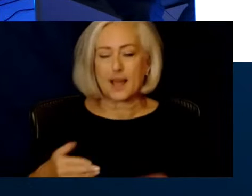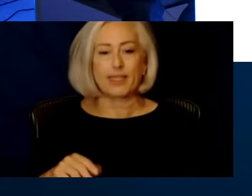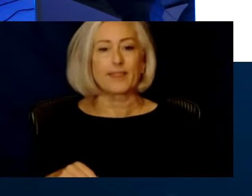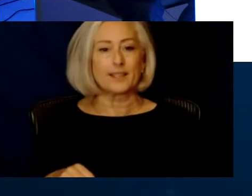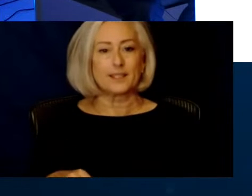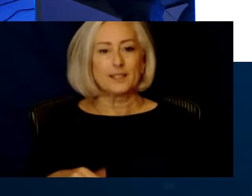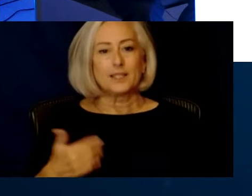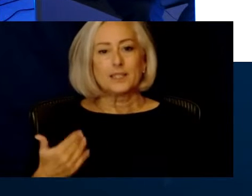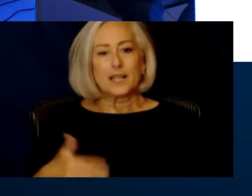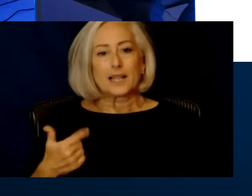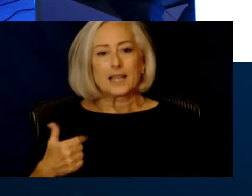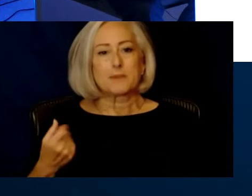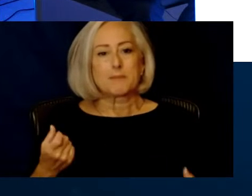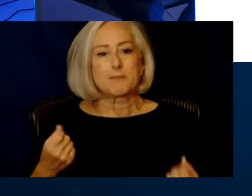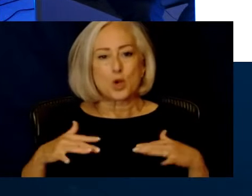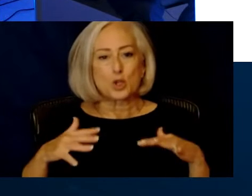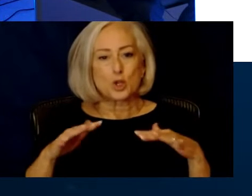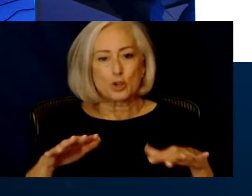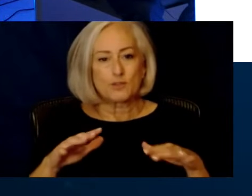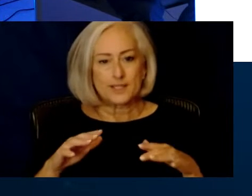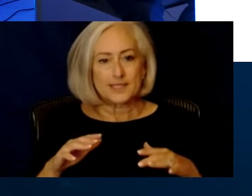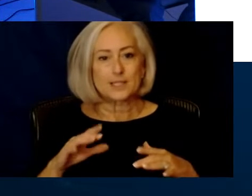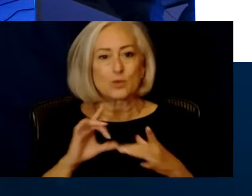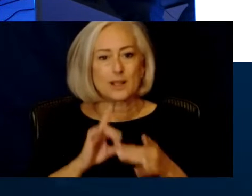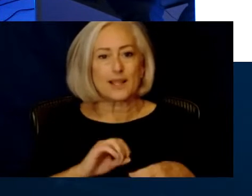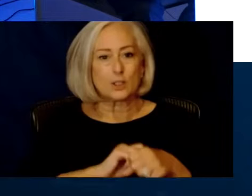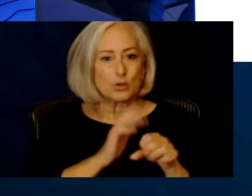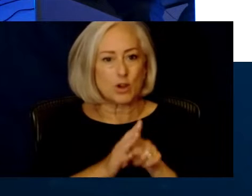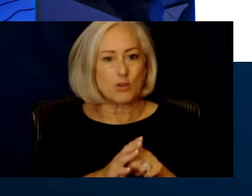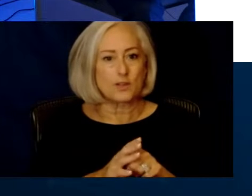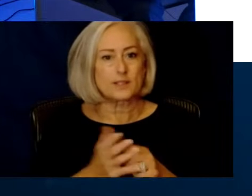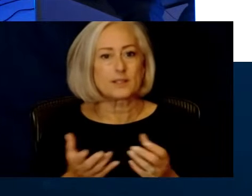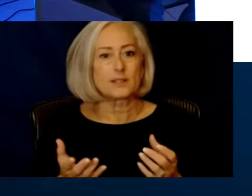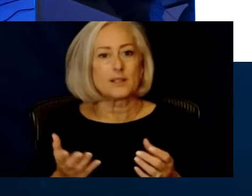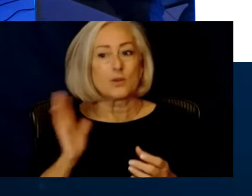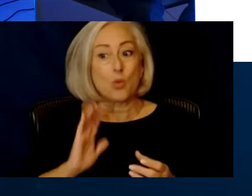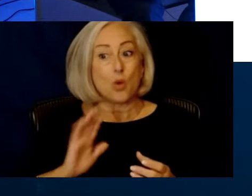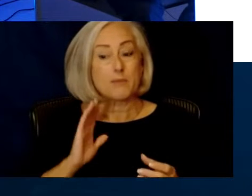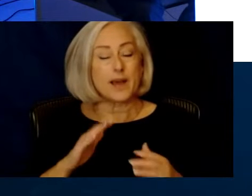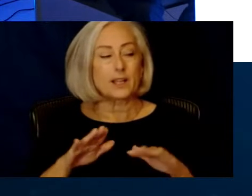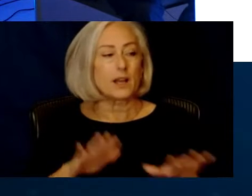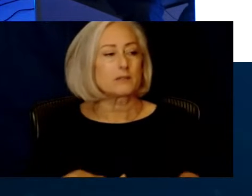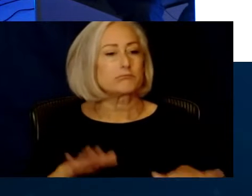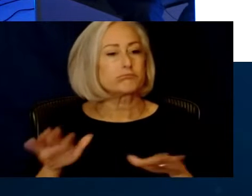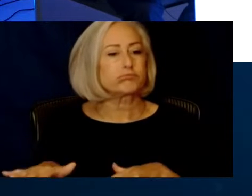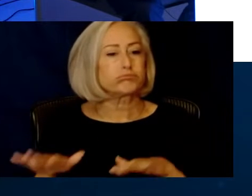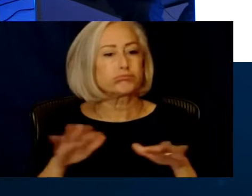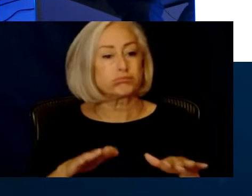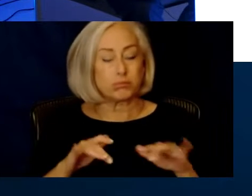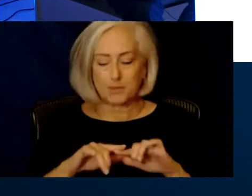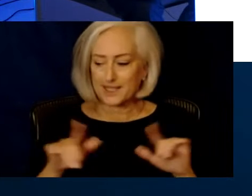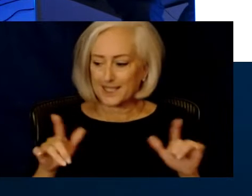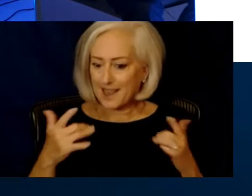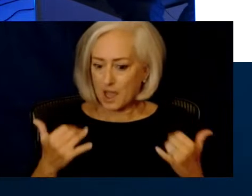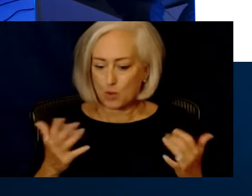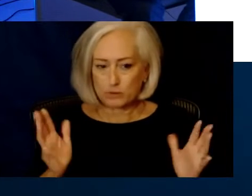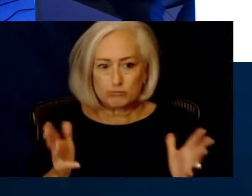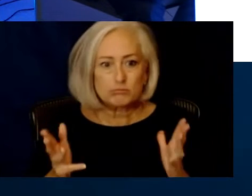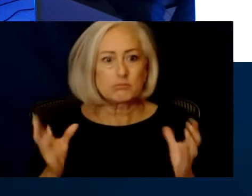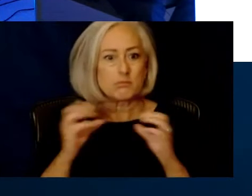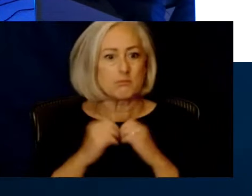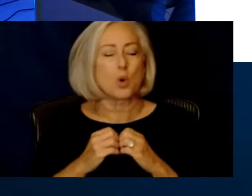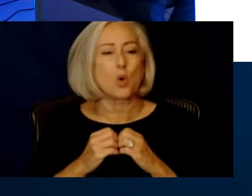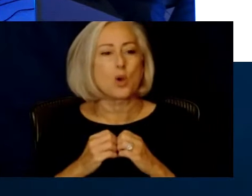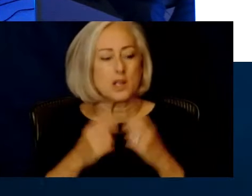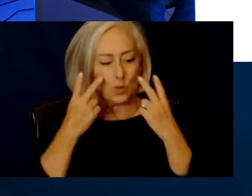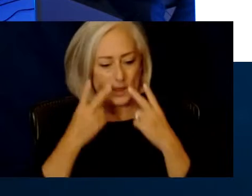last few weeks around COVID-19. We had reached a great lull a while back, but now we've had to talk more about it. Our hospitalization numbers are clearly higher